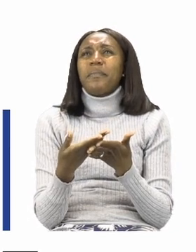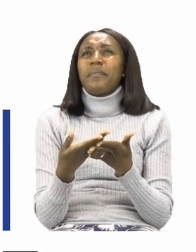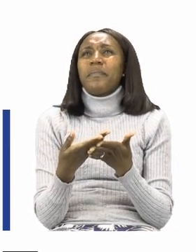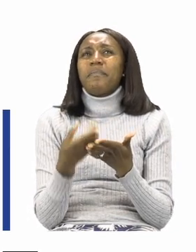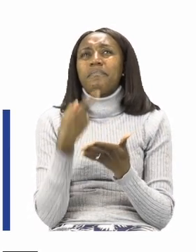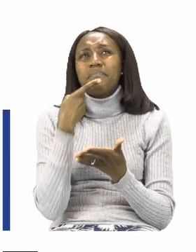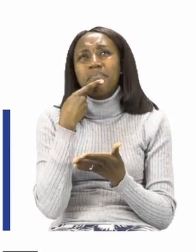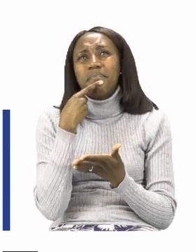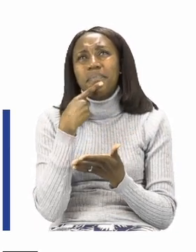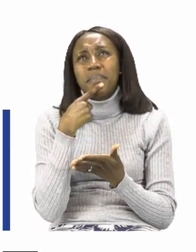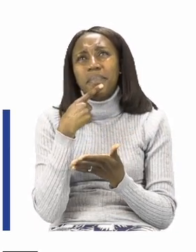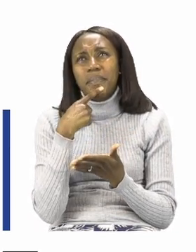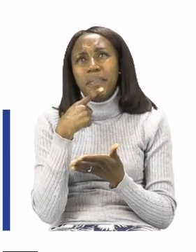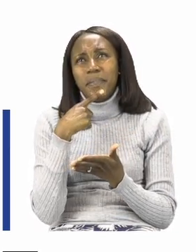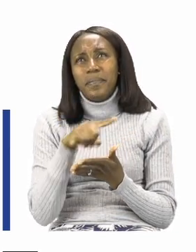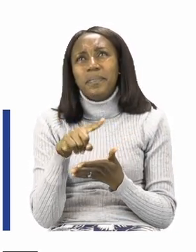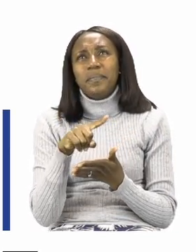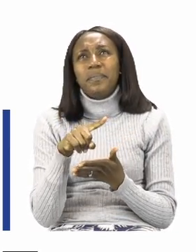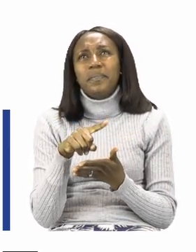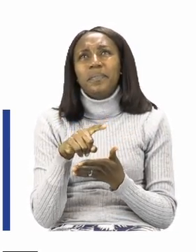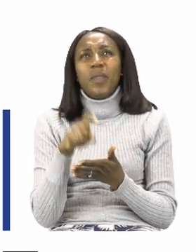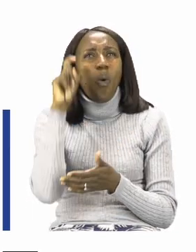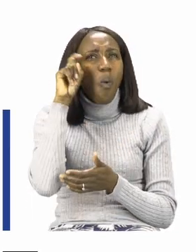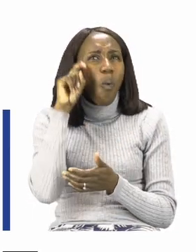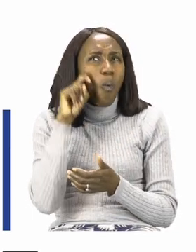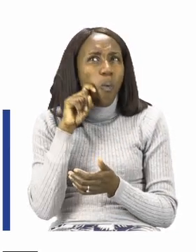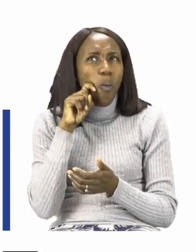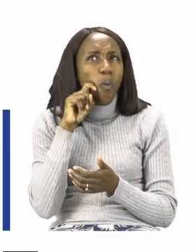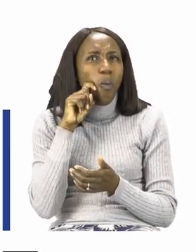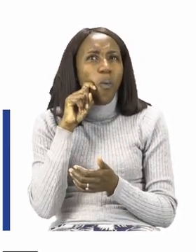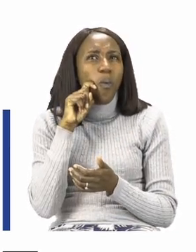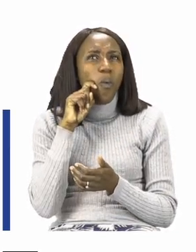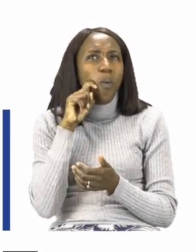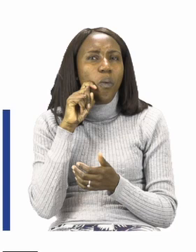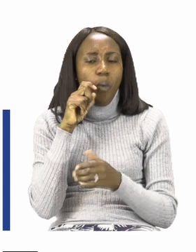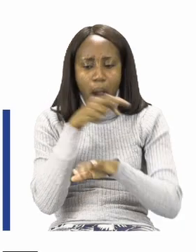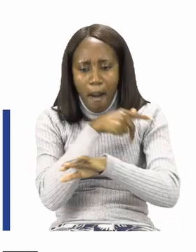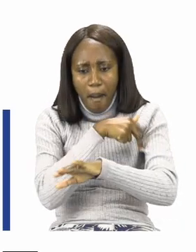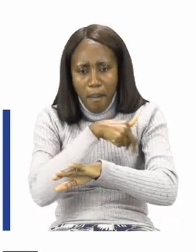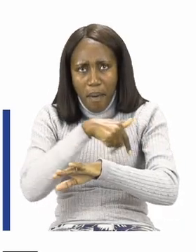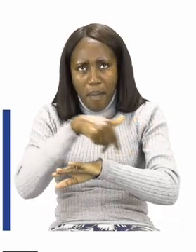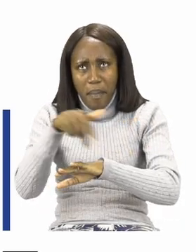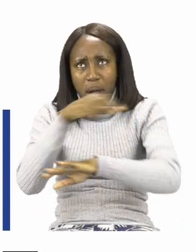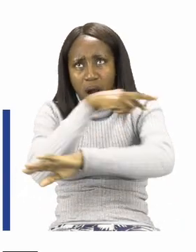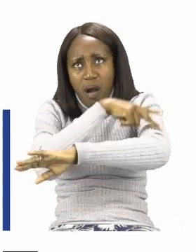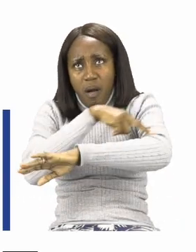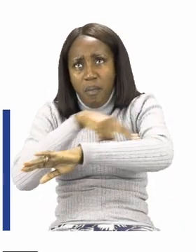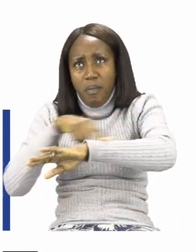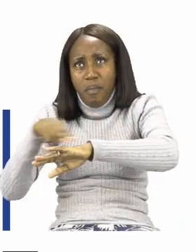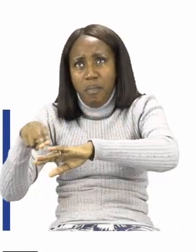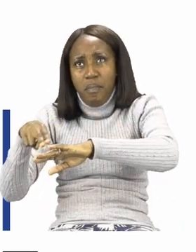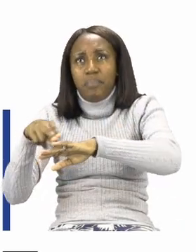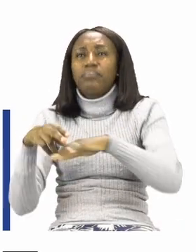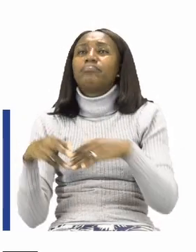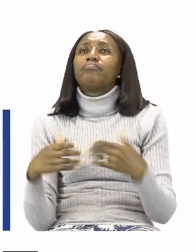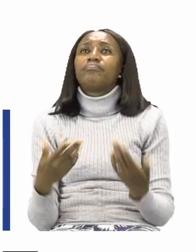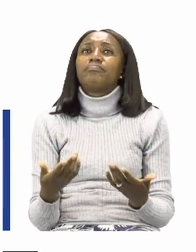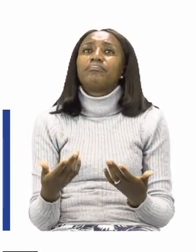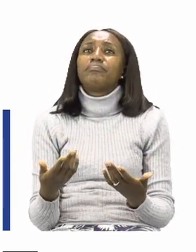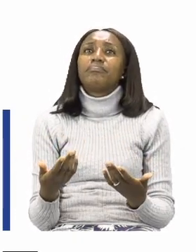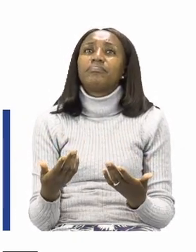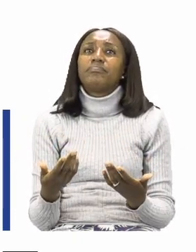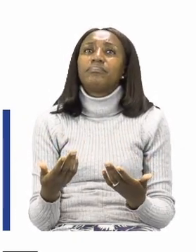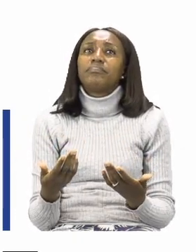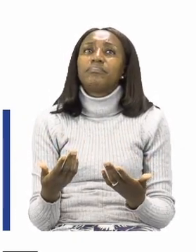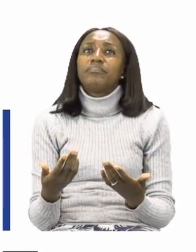in crossing a road, an road, or the road. If